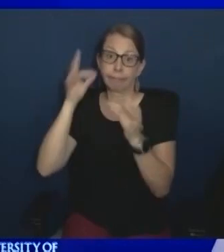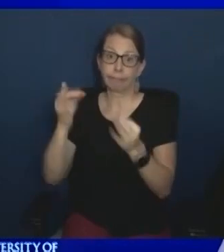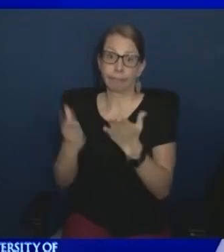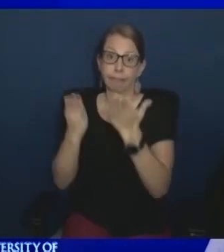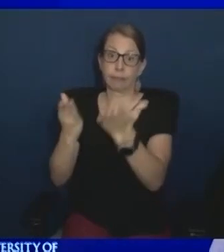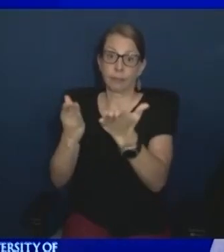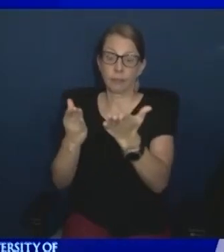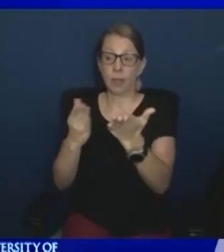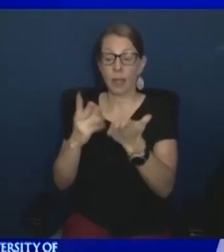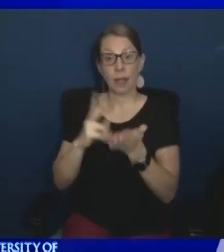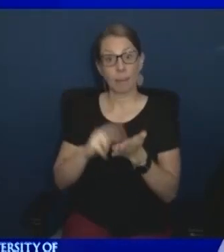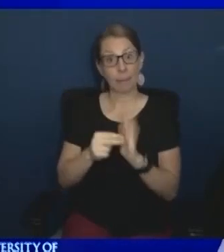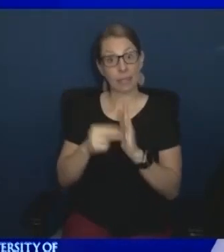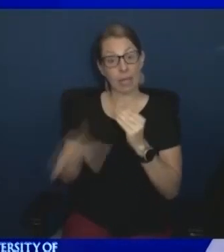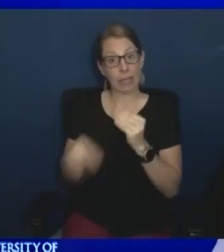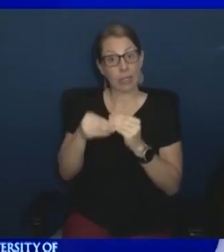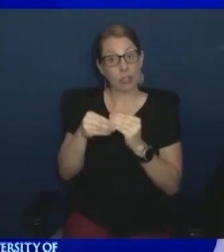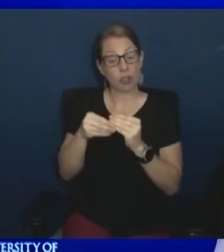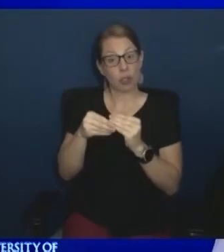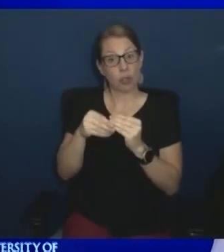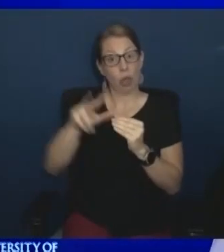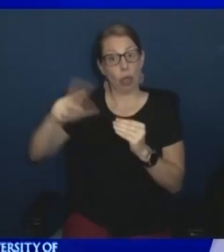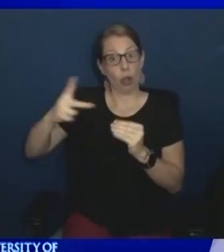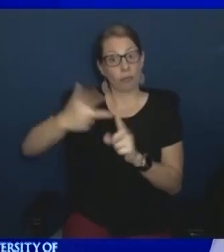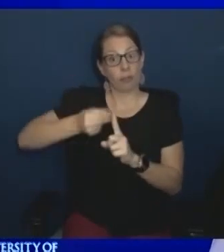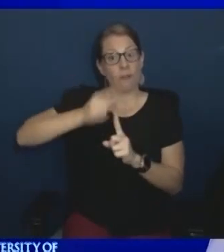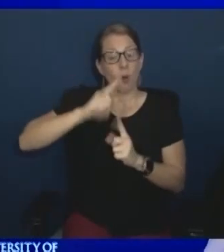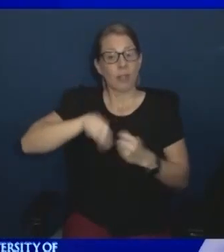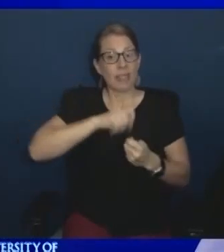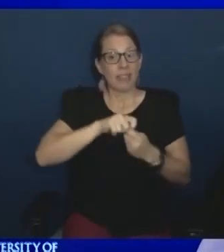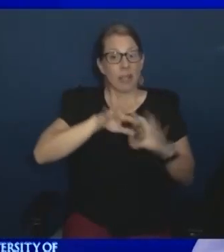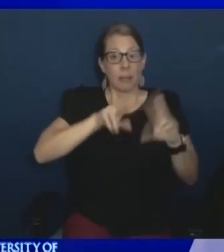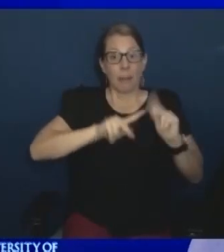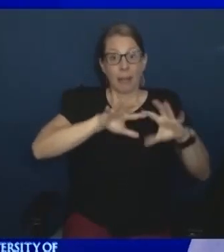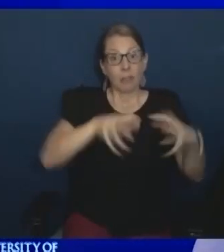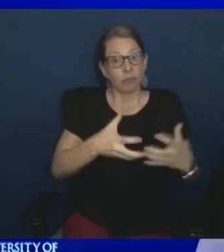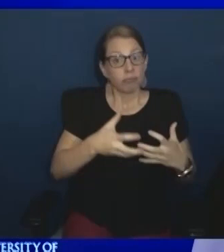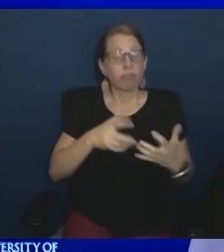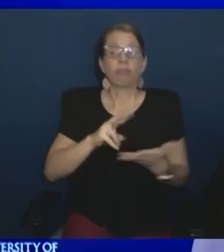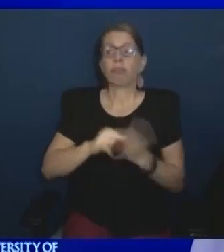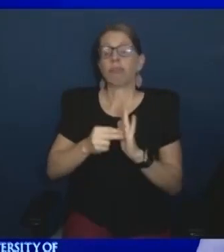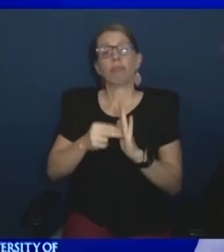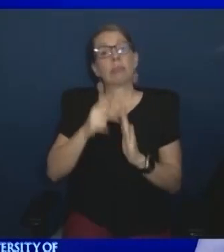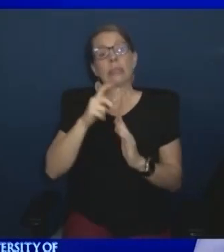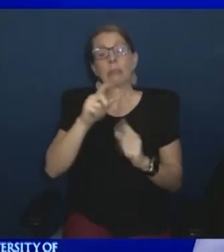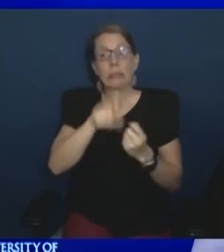additional dosing for certain populations, whether that is certain age groups